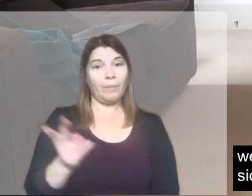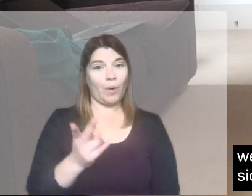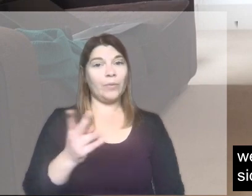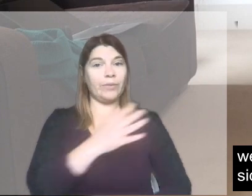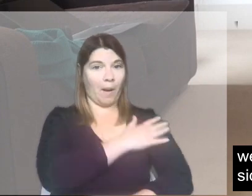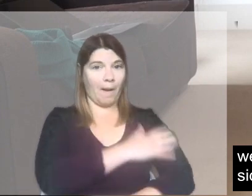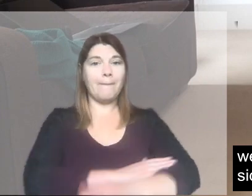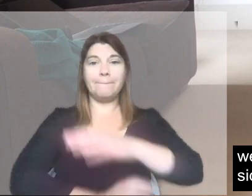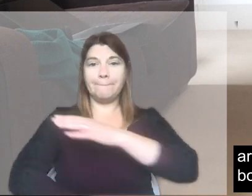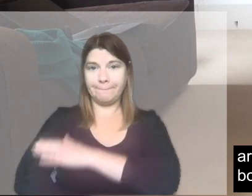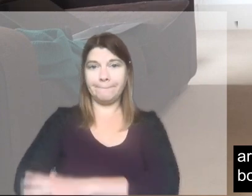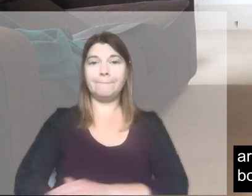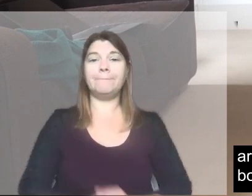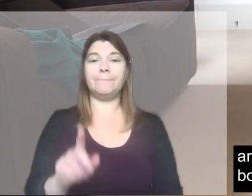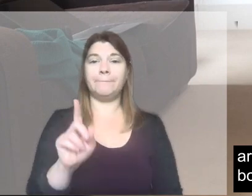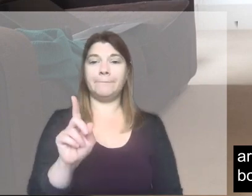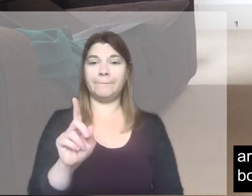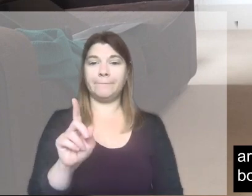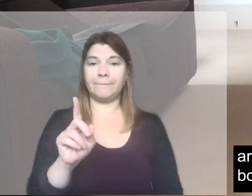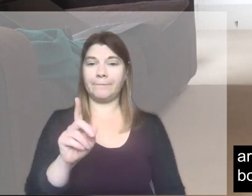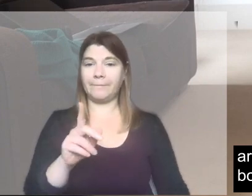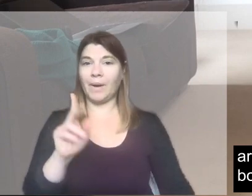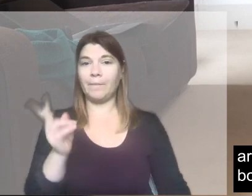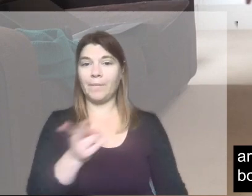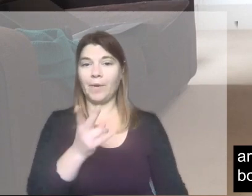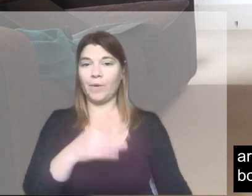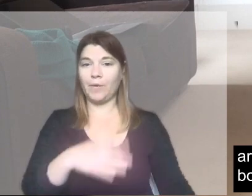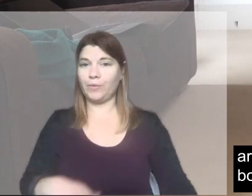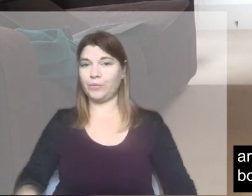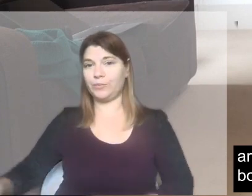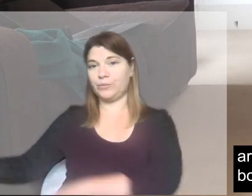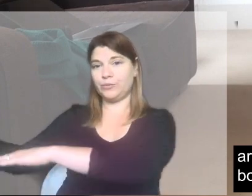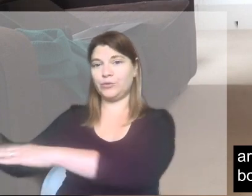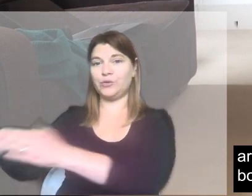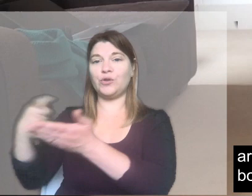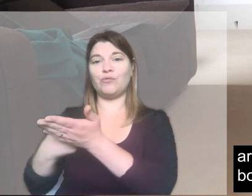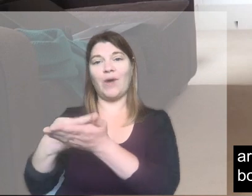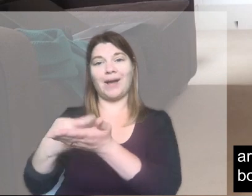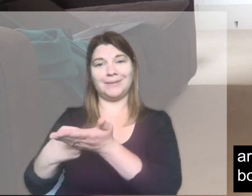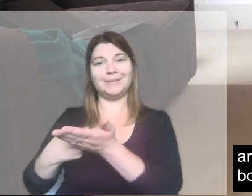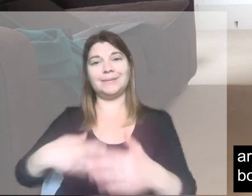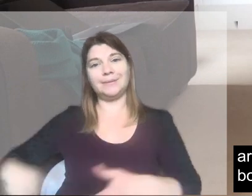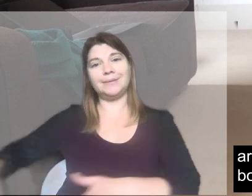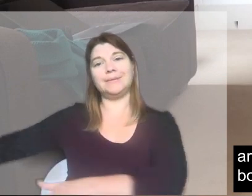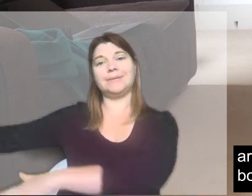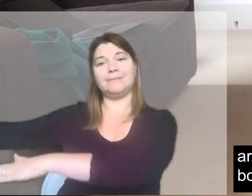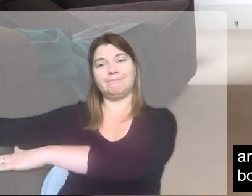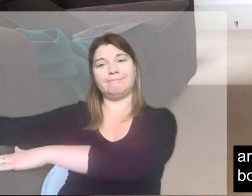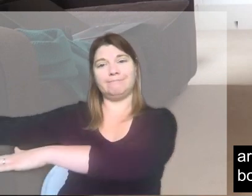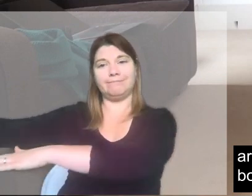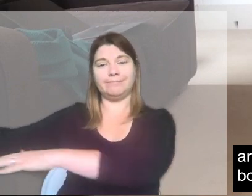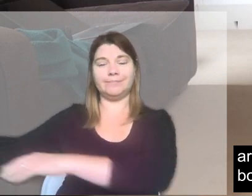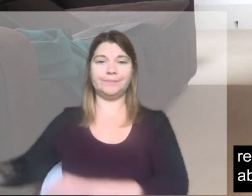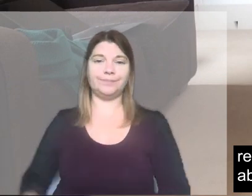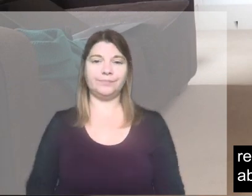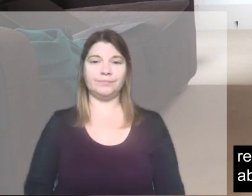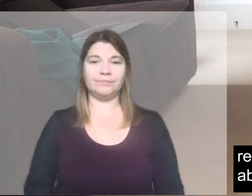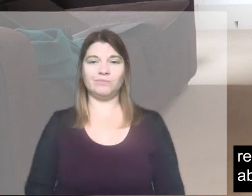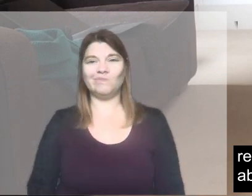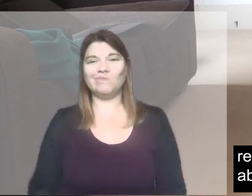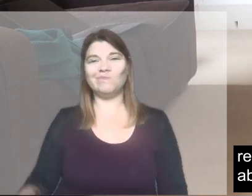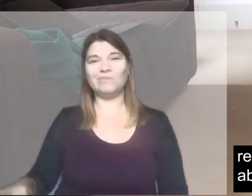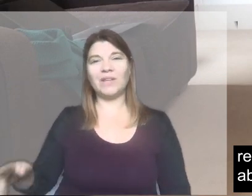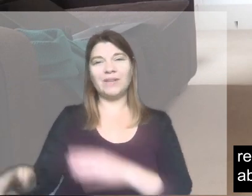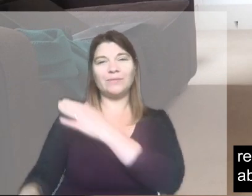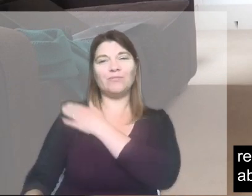for this one, it's both arms again, but they're going to swing both arms over to the right side. So I'm reaching